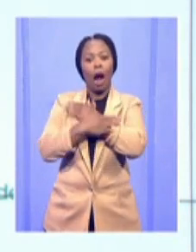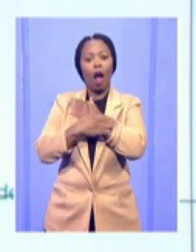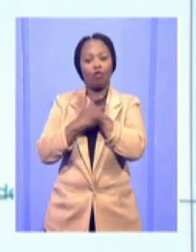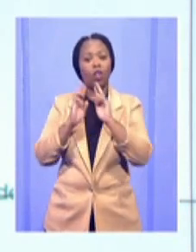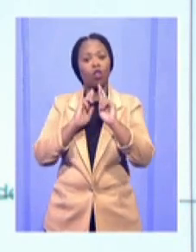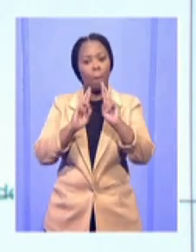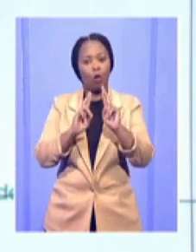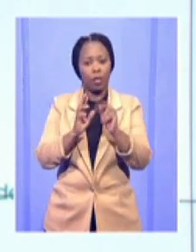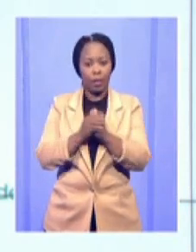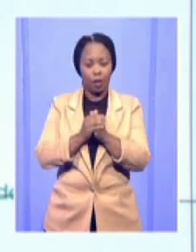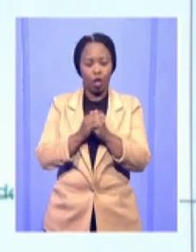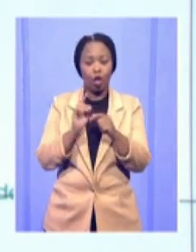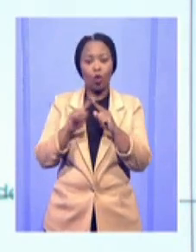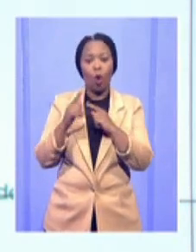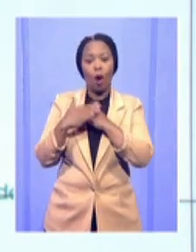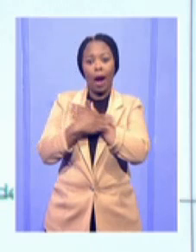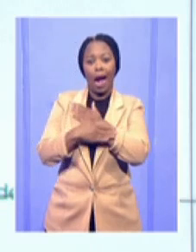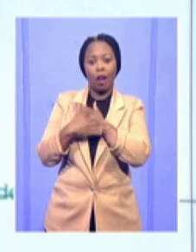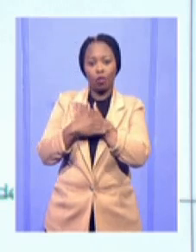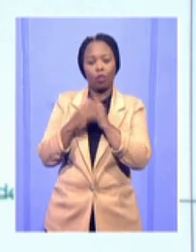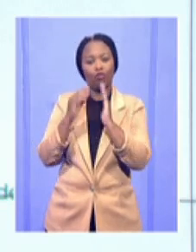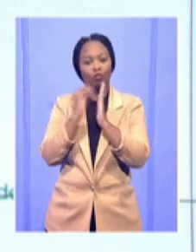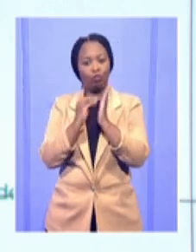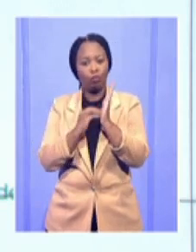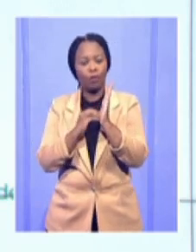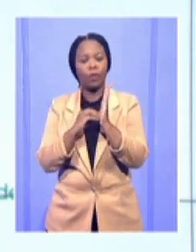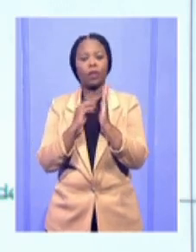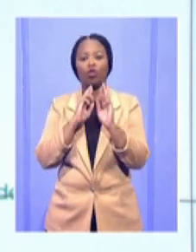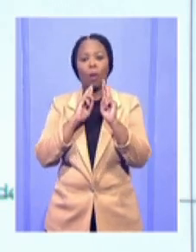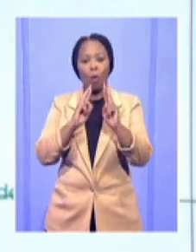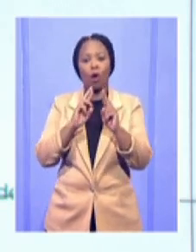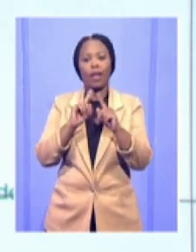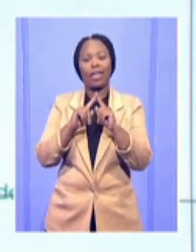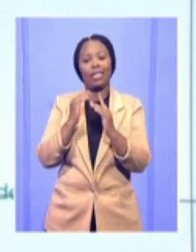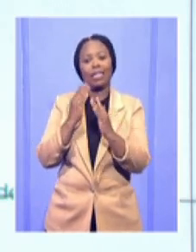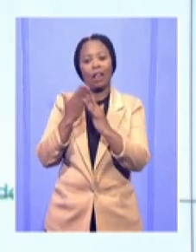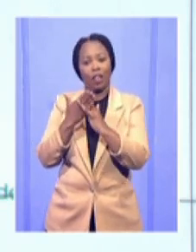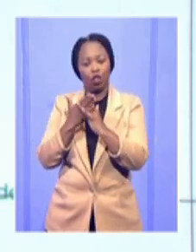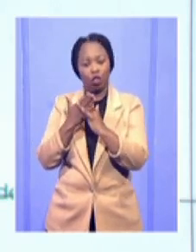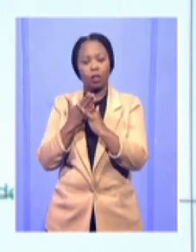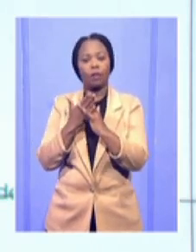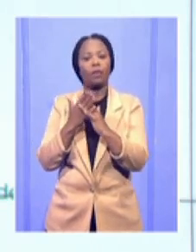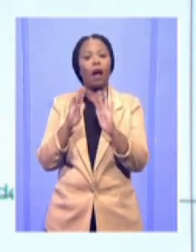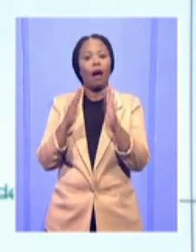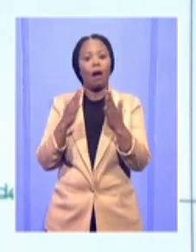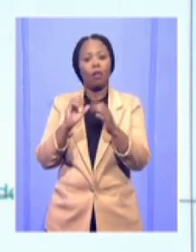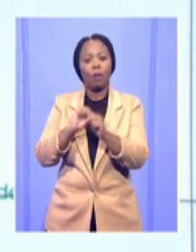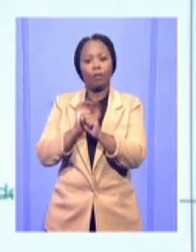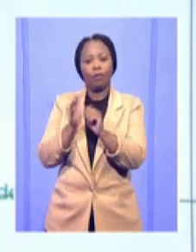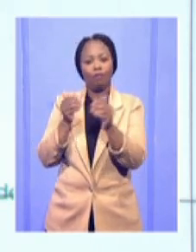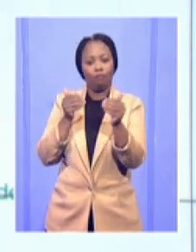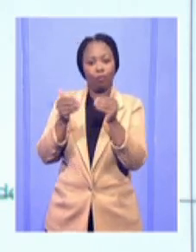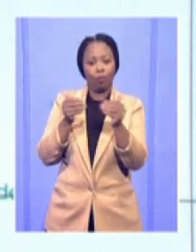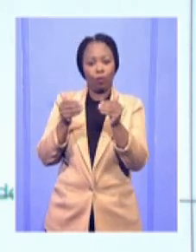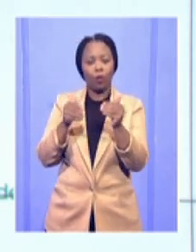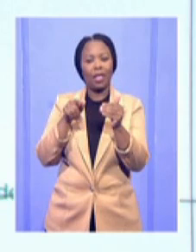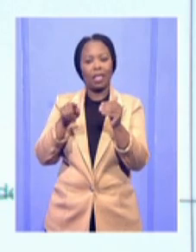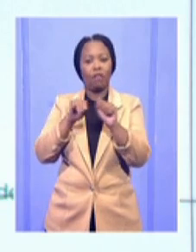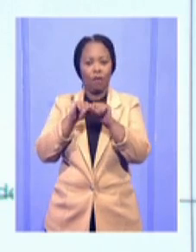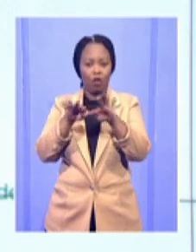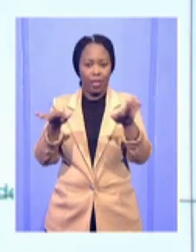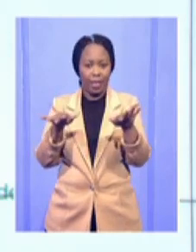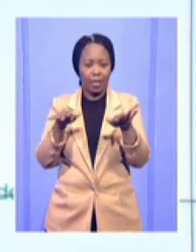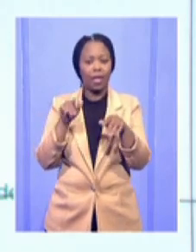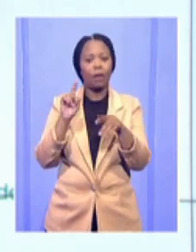This report records measures and interventions that the country has adopted to combat the spread of the COVID-19 virus and its